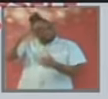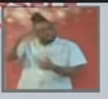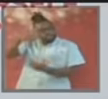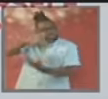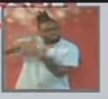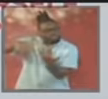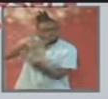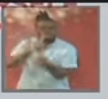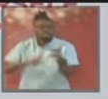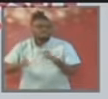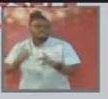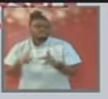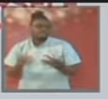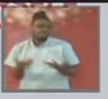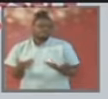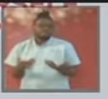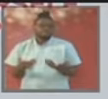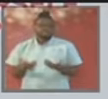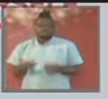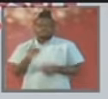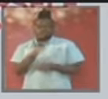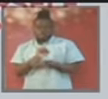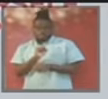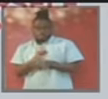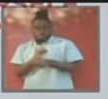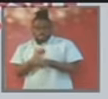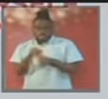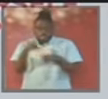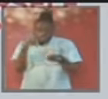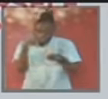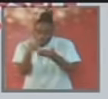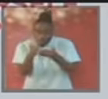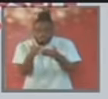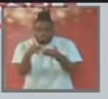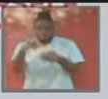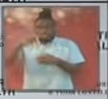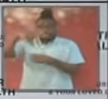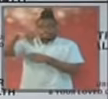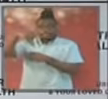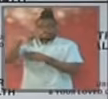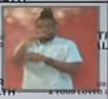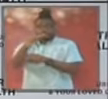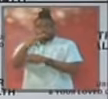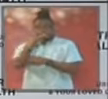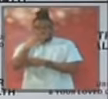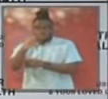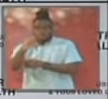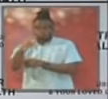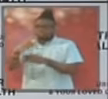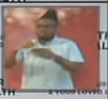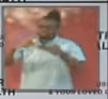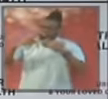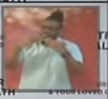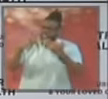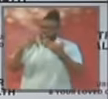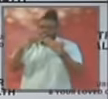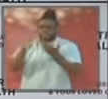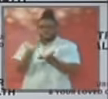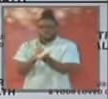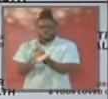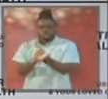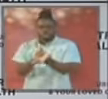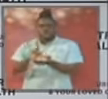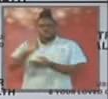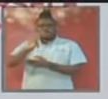have been working very closely with PAHO and Dr. Wheeler. I want to thank Dr. Wheeler publicly for all the support she has been giving Trinidad